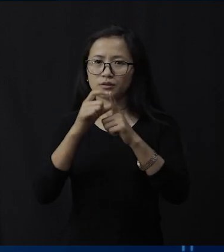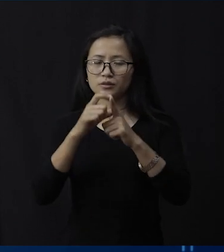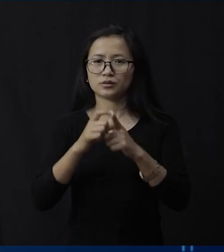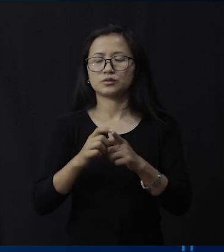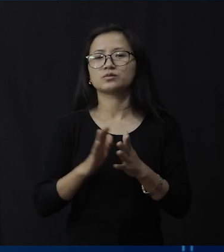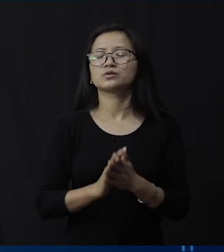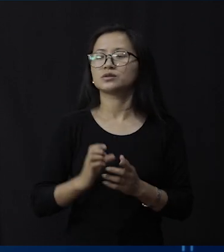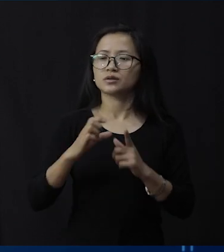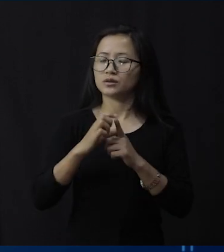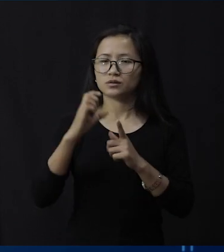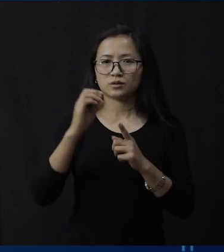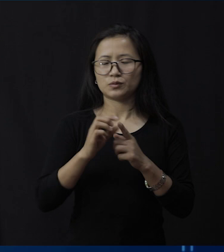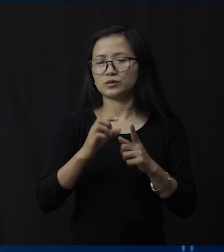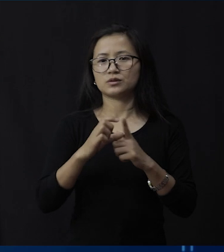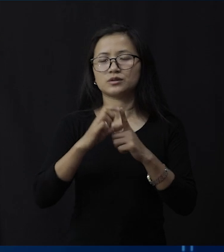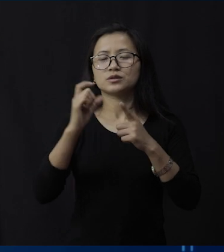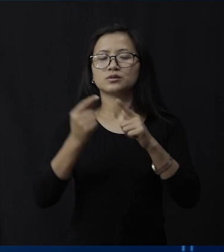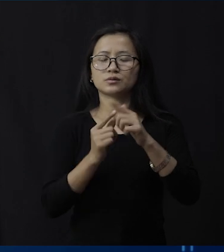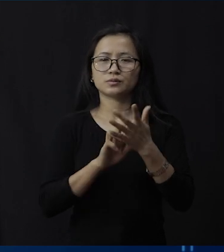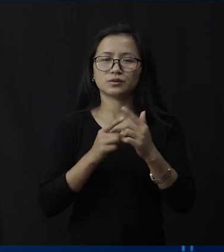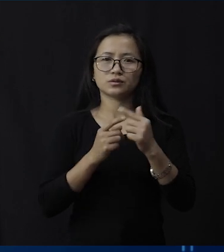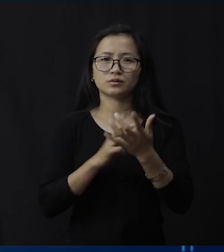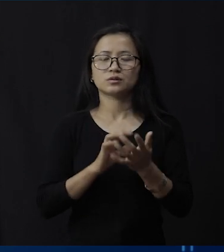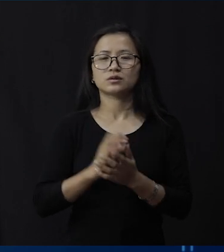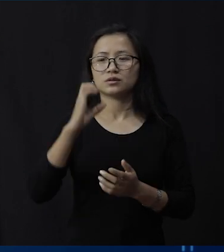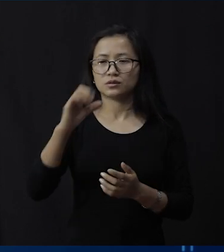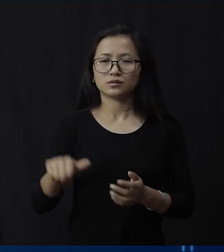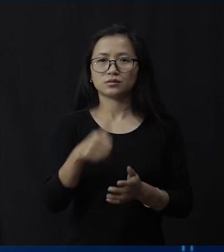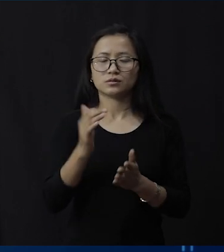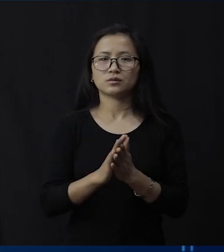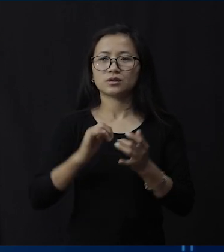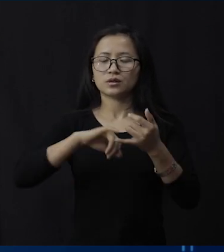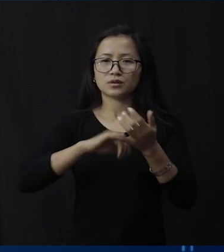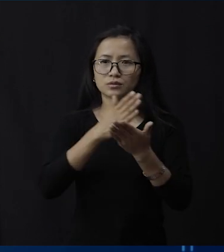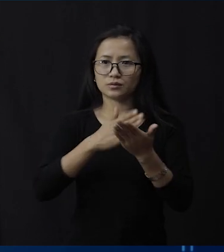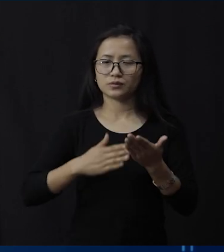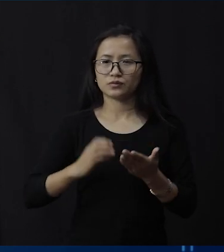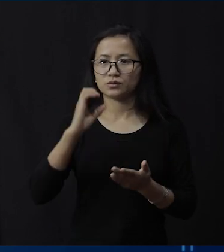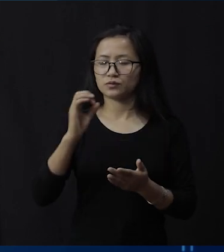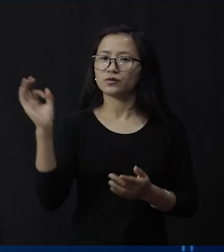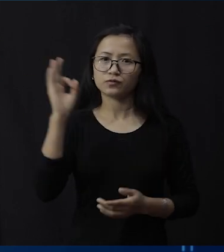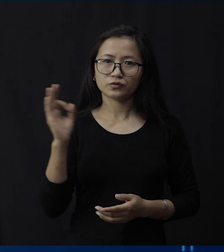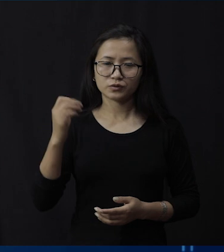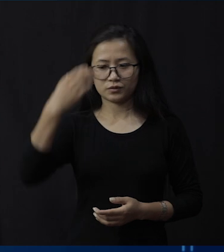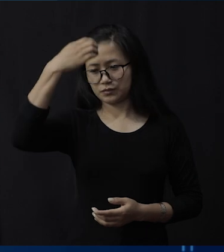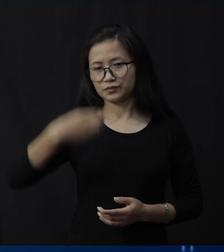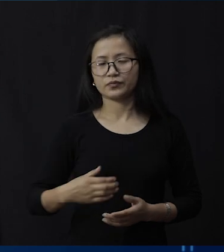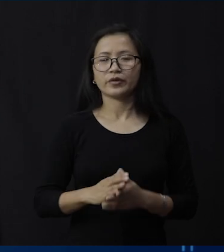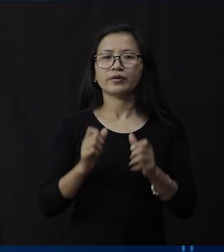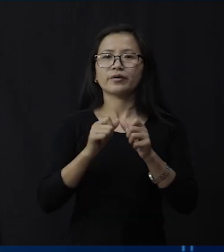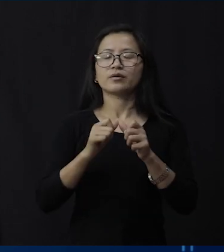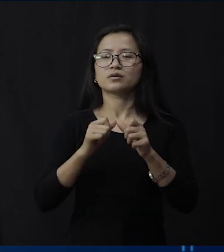deputy commissioner, SDO is subdivisional officer, and EAC